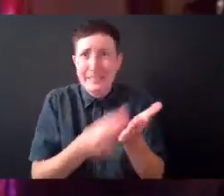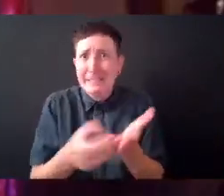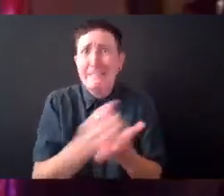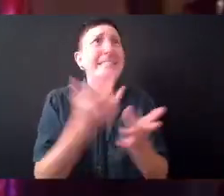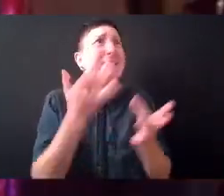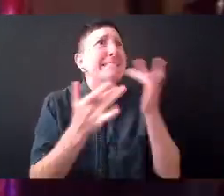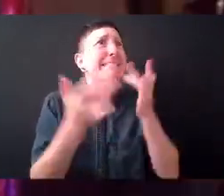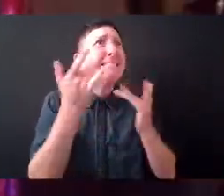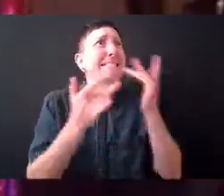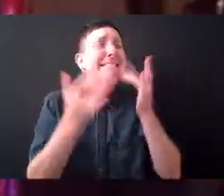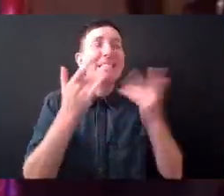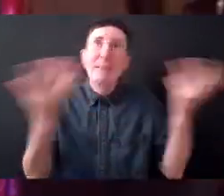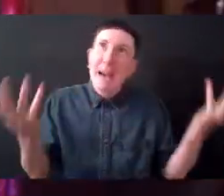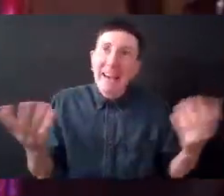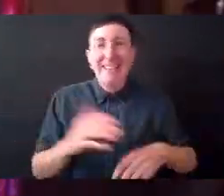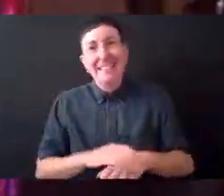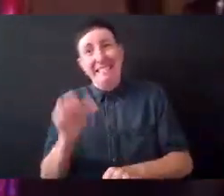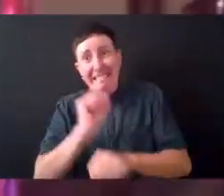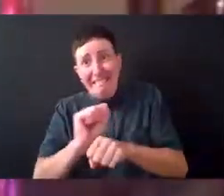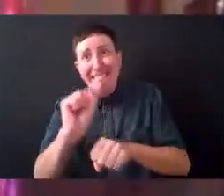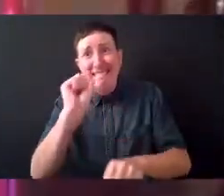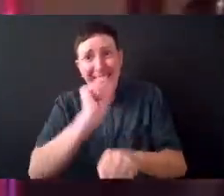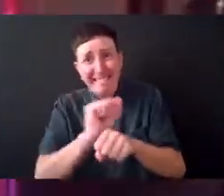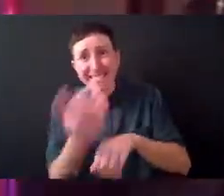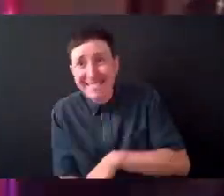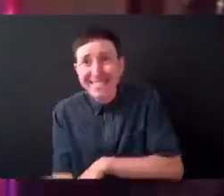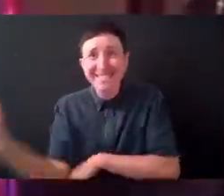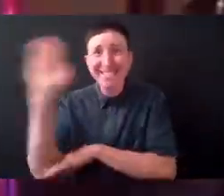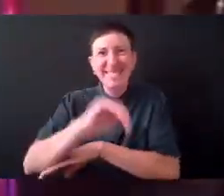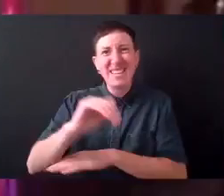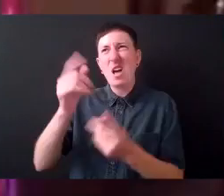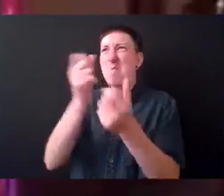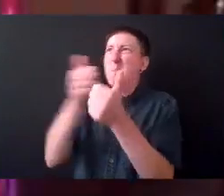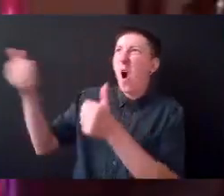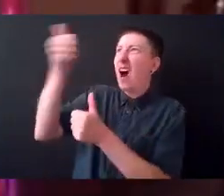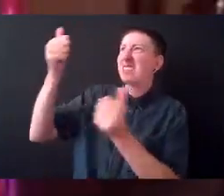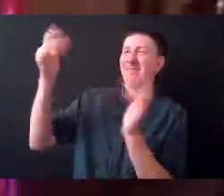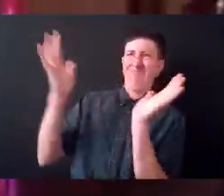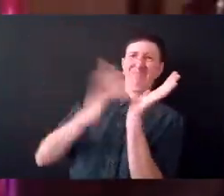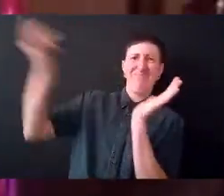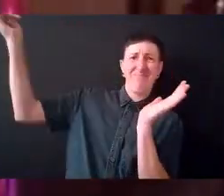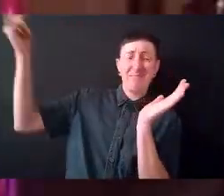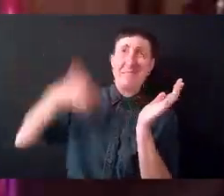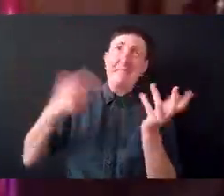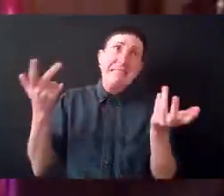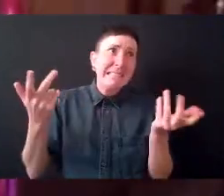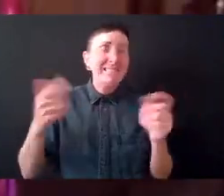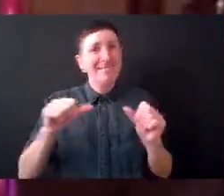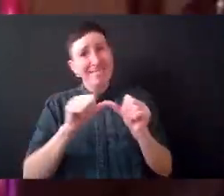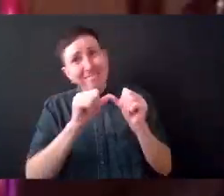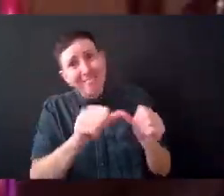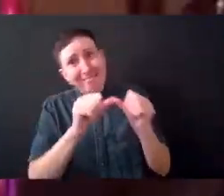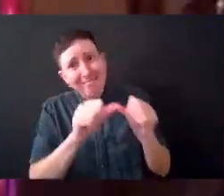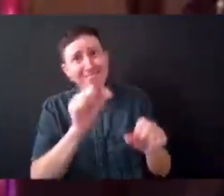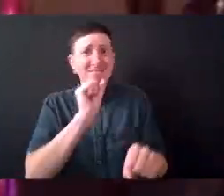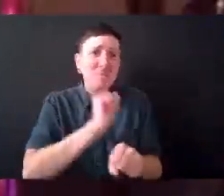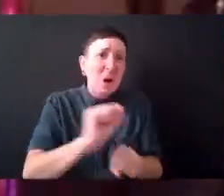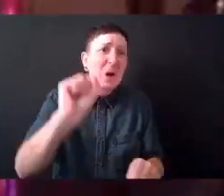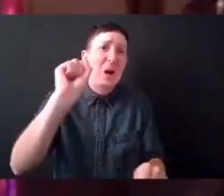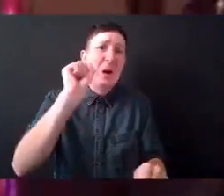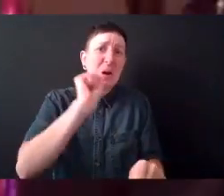by. It's all taking and no giving. They just use your mind and they never give you credit.